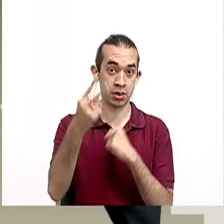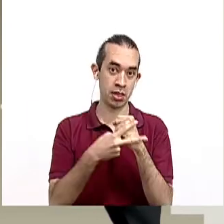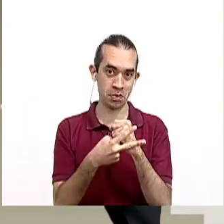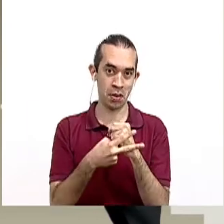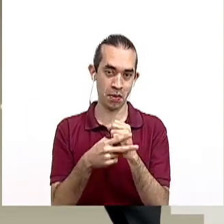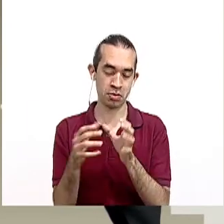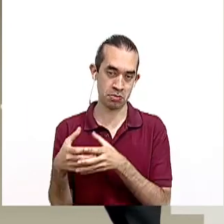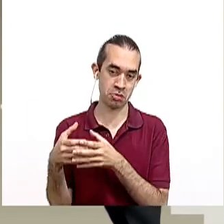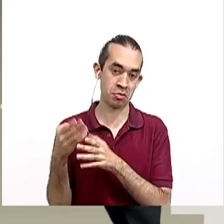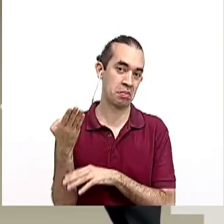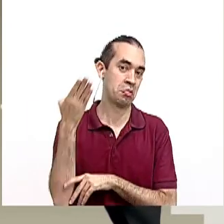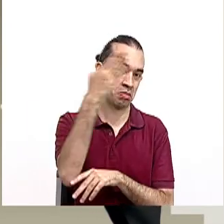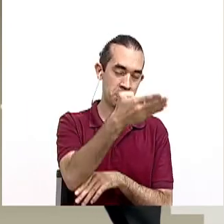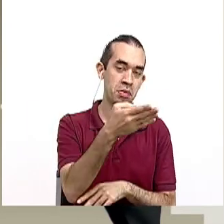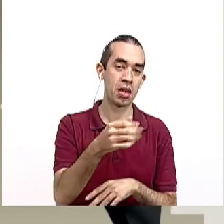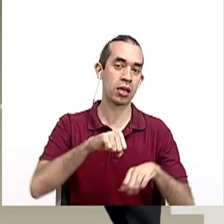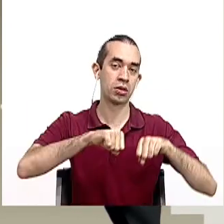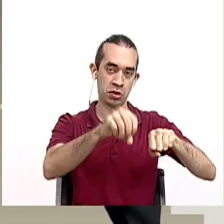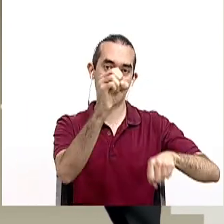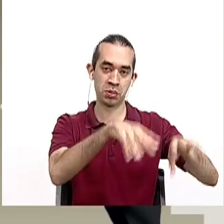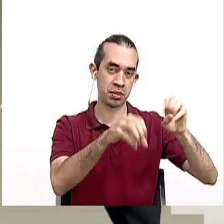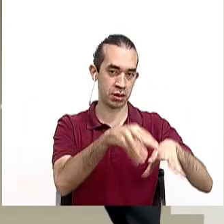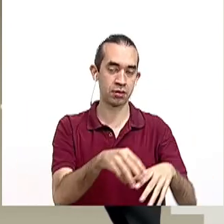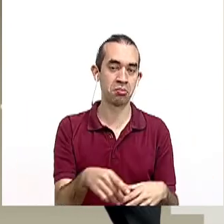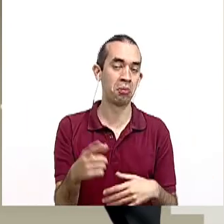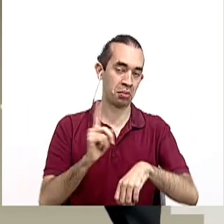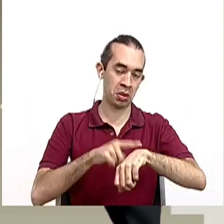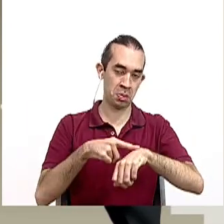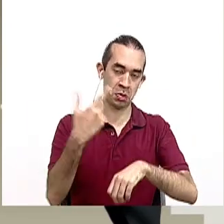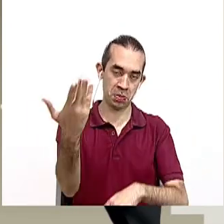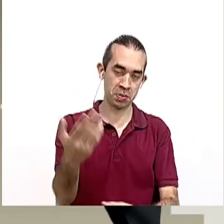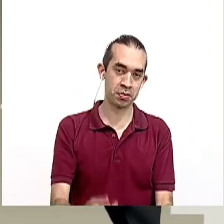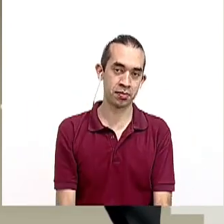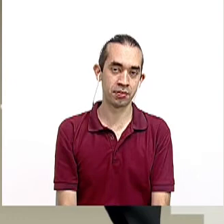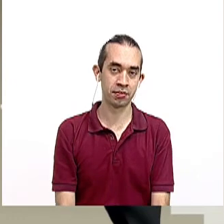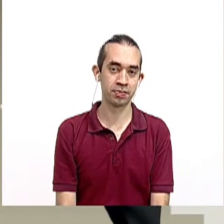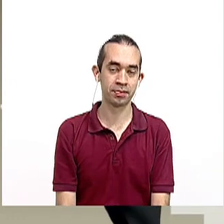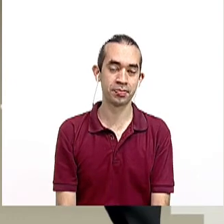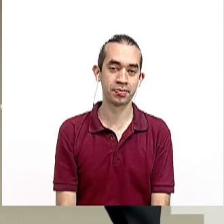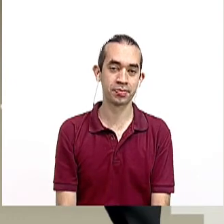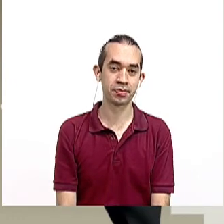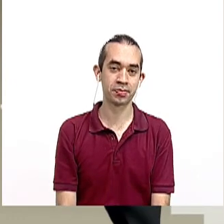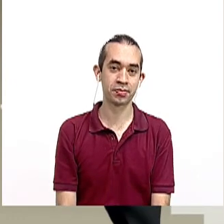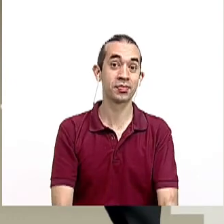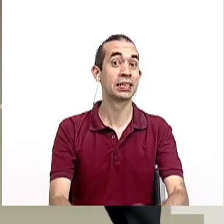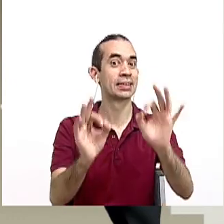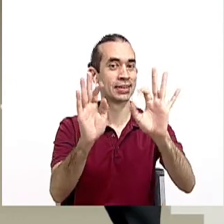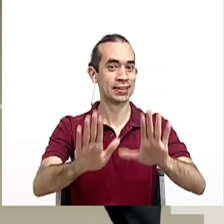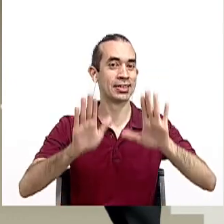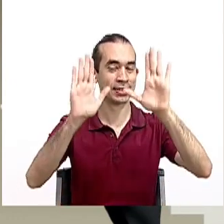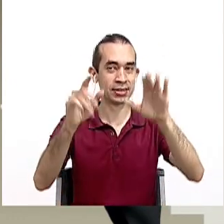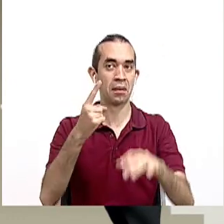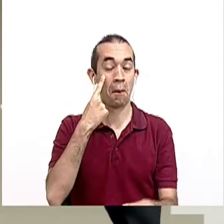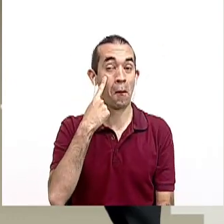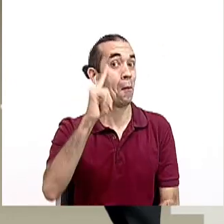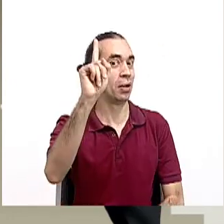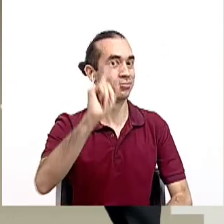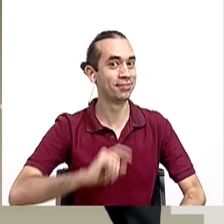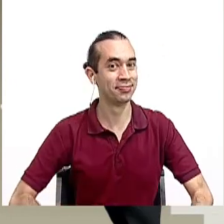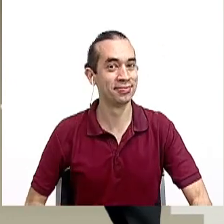supermarket. Okay, I'm going to give you some time to do it. Excellent. Okay, let me show you